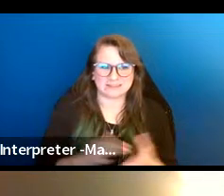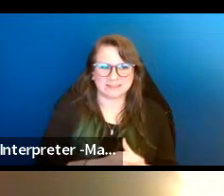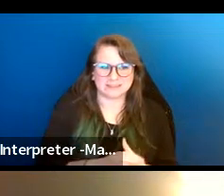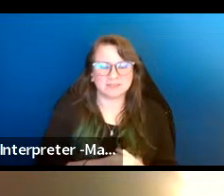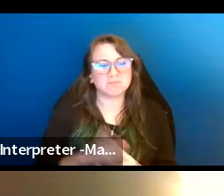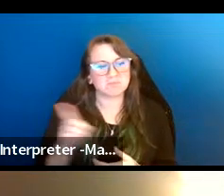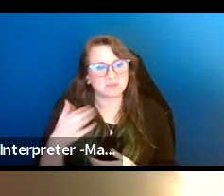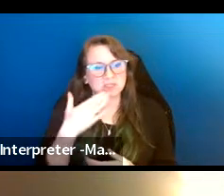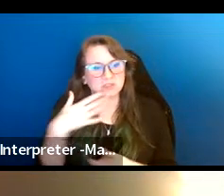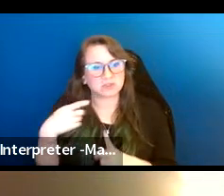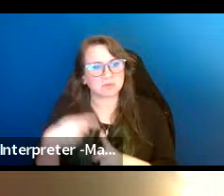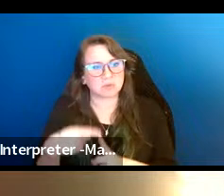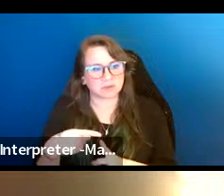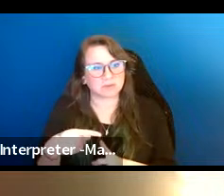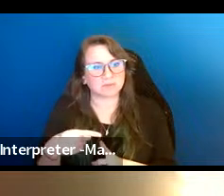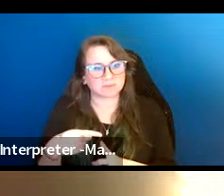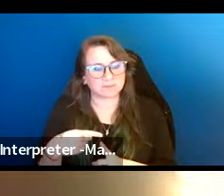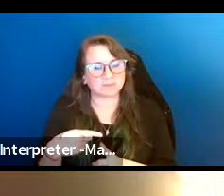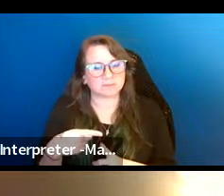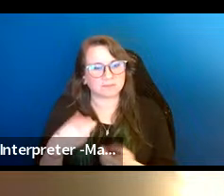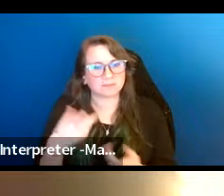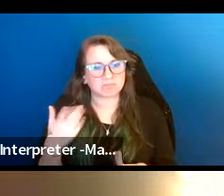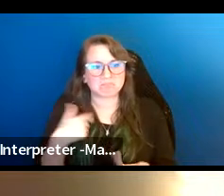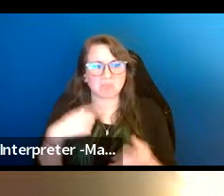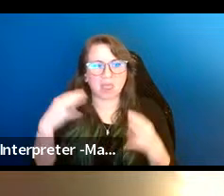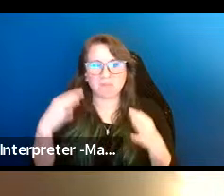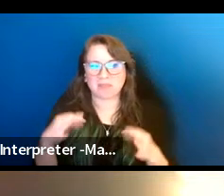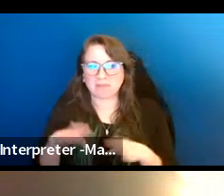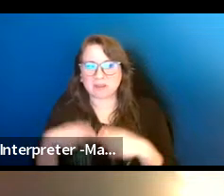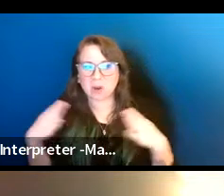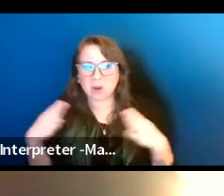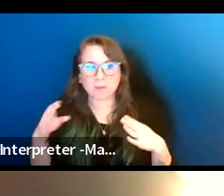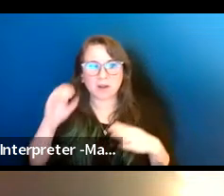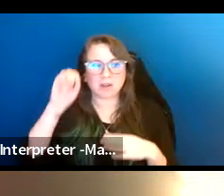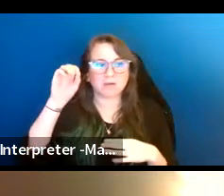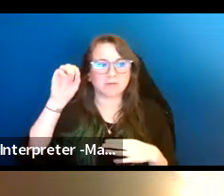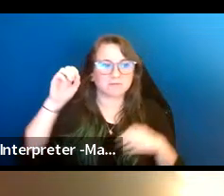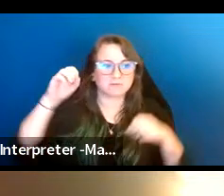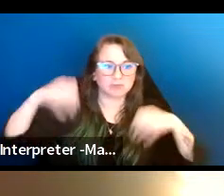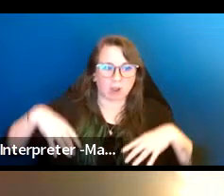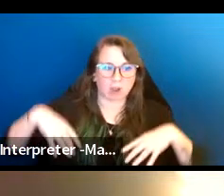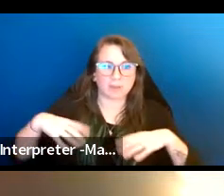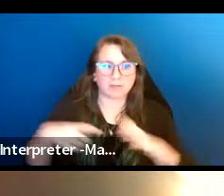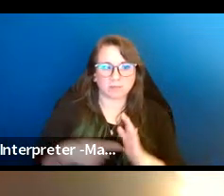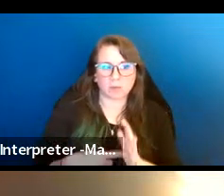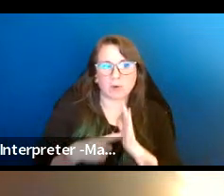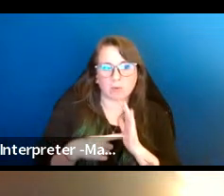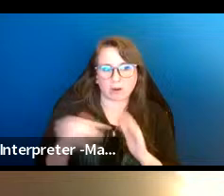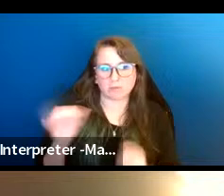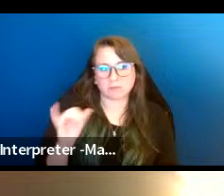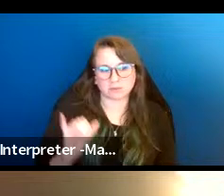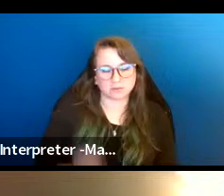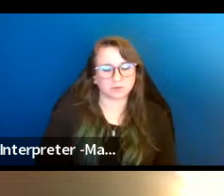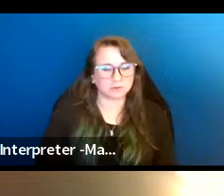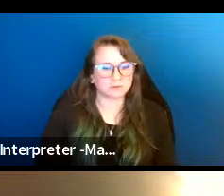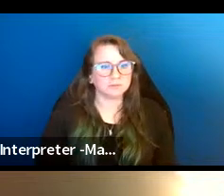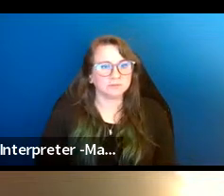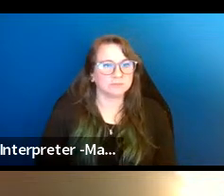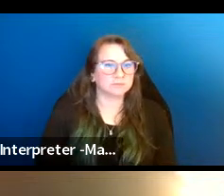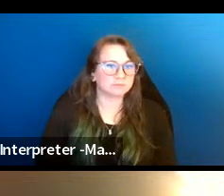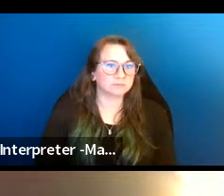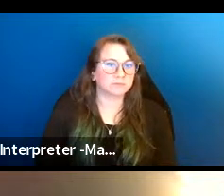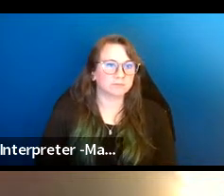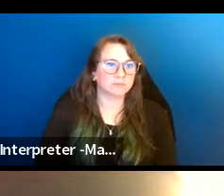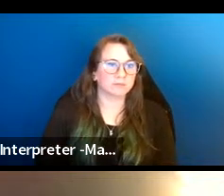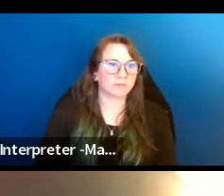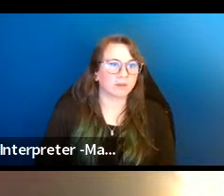That's a good point. I'm definitely open to dropping that requirement too. Yeah. We